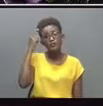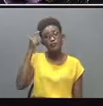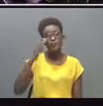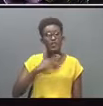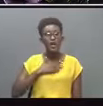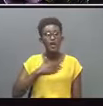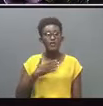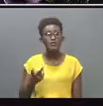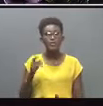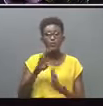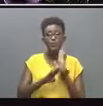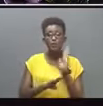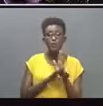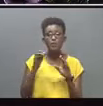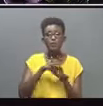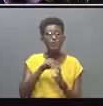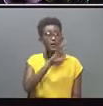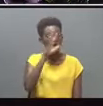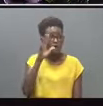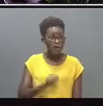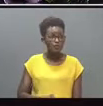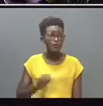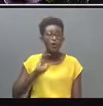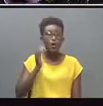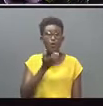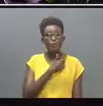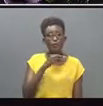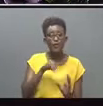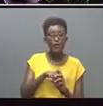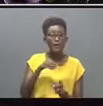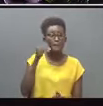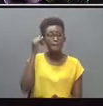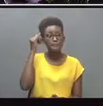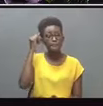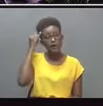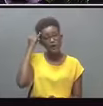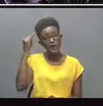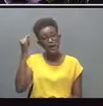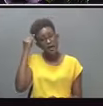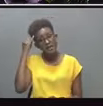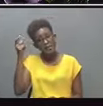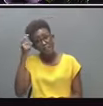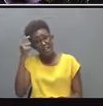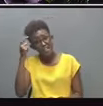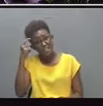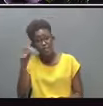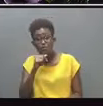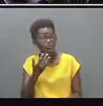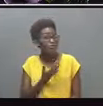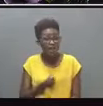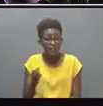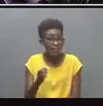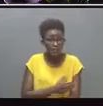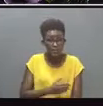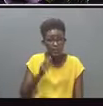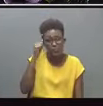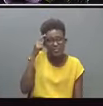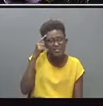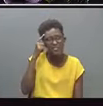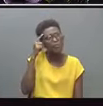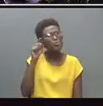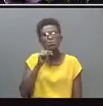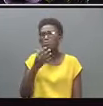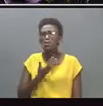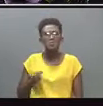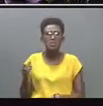The problem in Africa is that our mindset is that we don't have the capacity. We must be relieved.